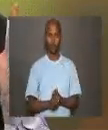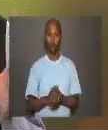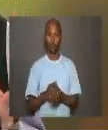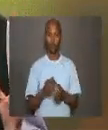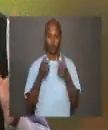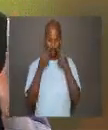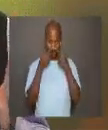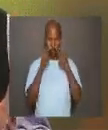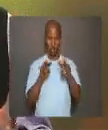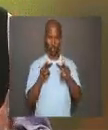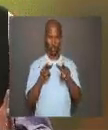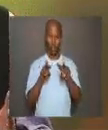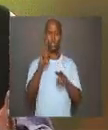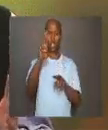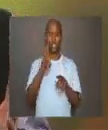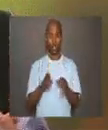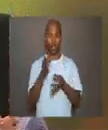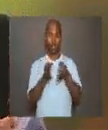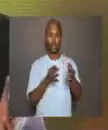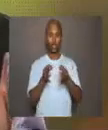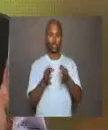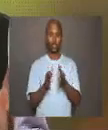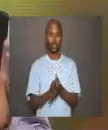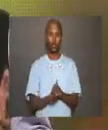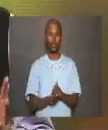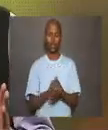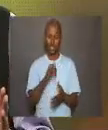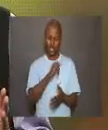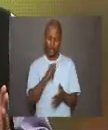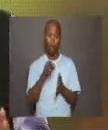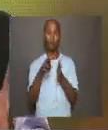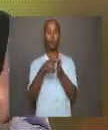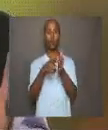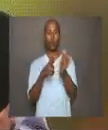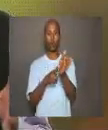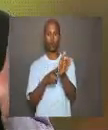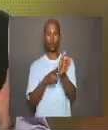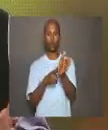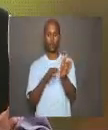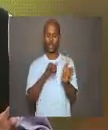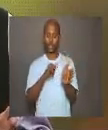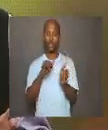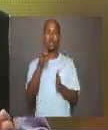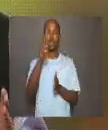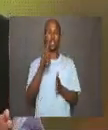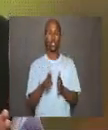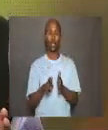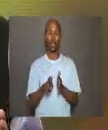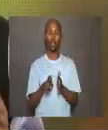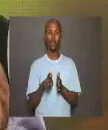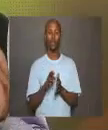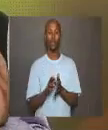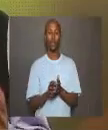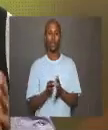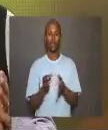Note that rational expressions obey the same rules as rational numbers